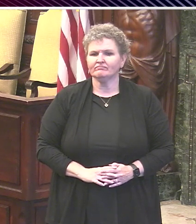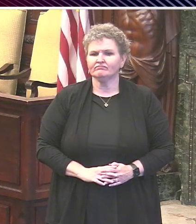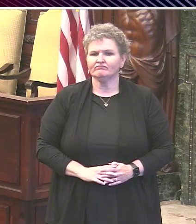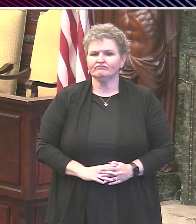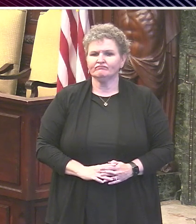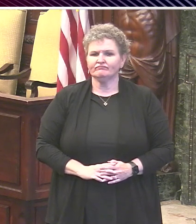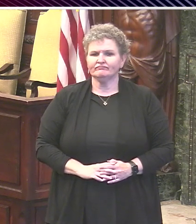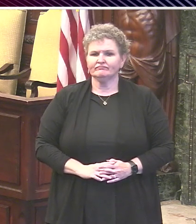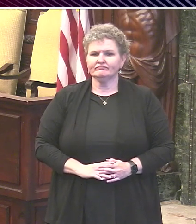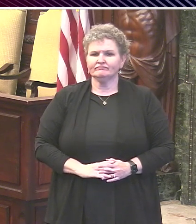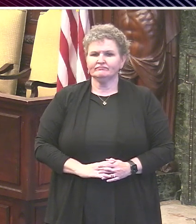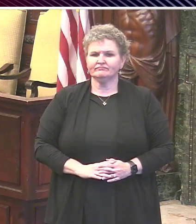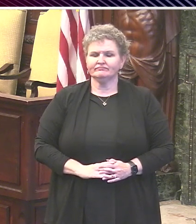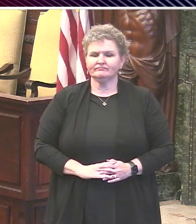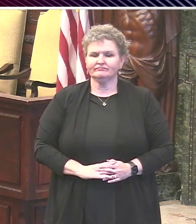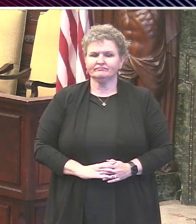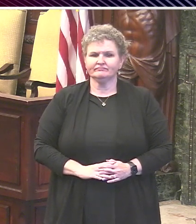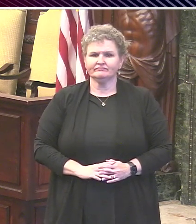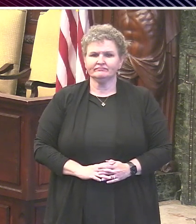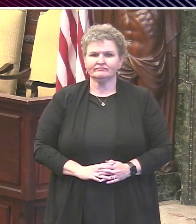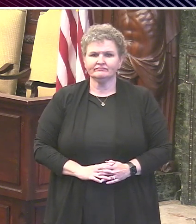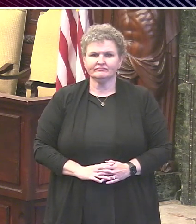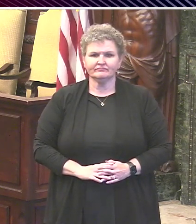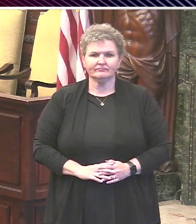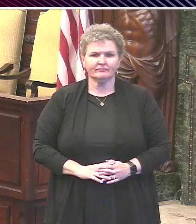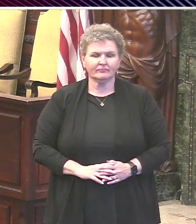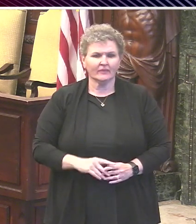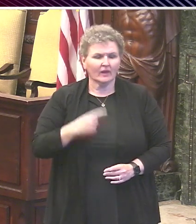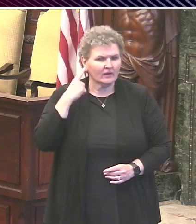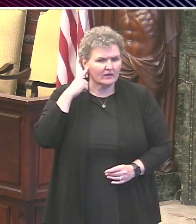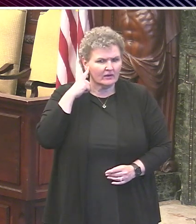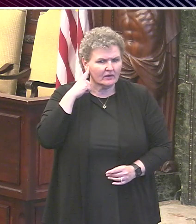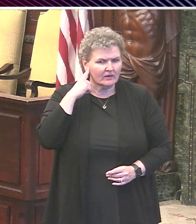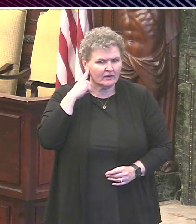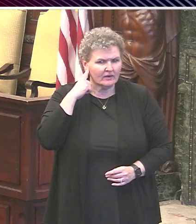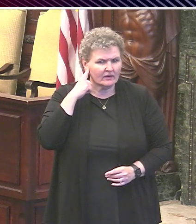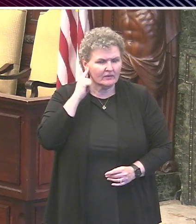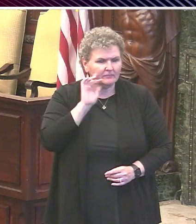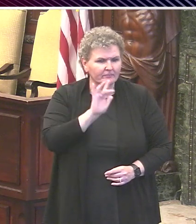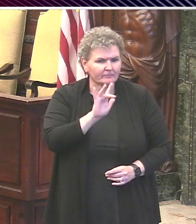Okay, we're just trying to get the mute situation.